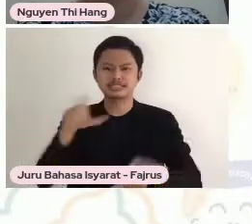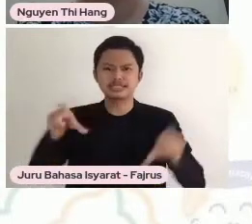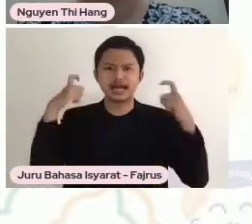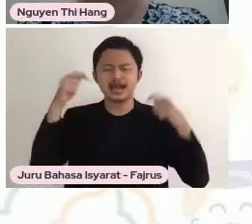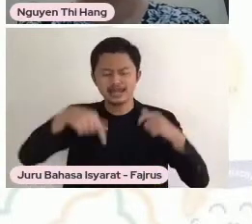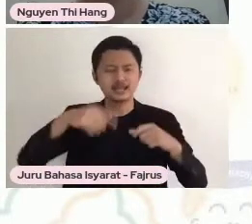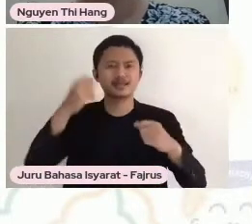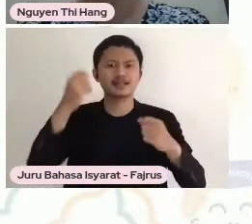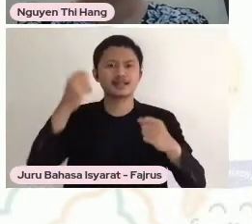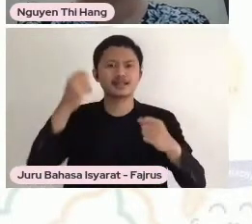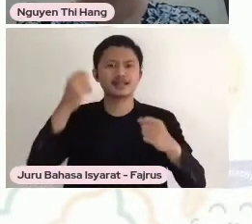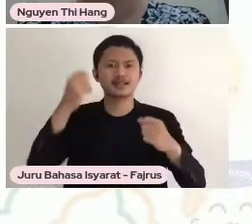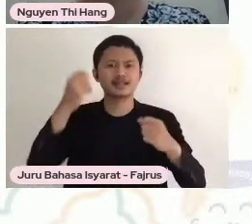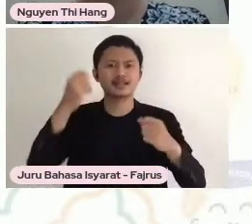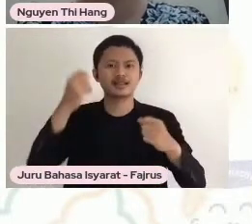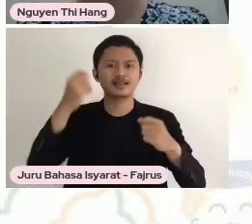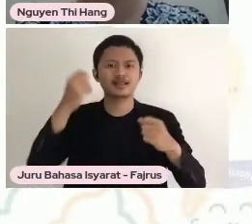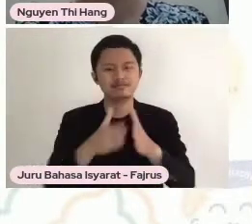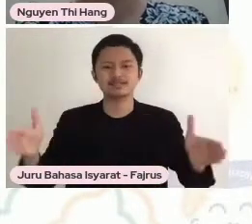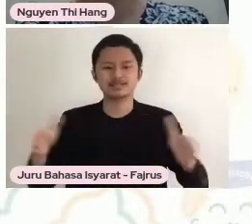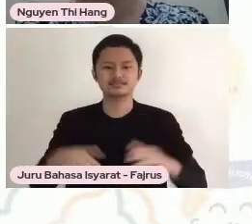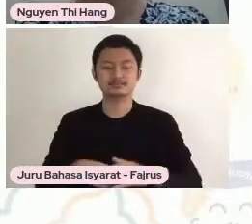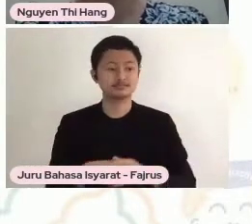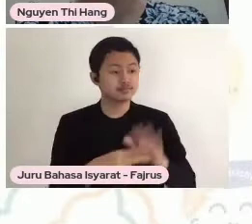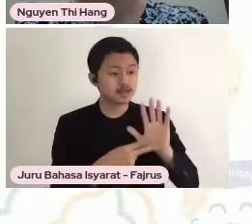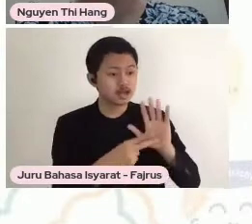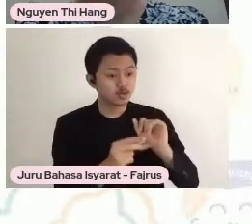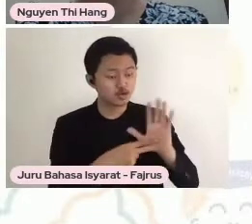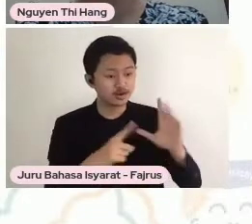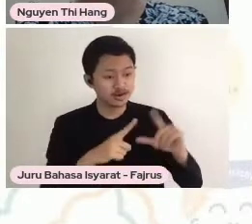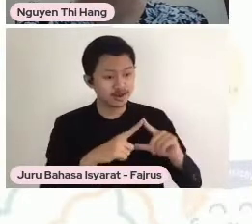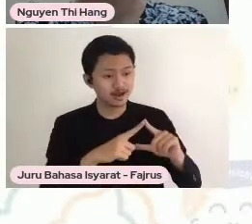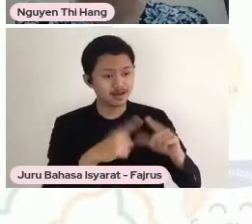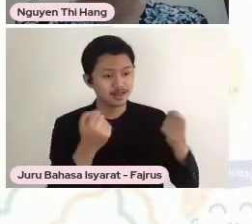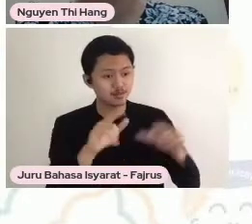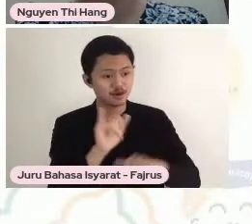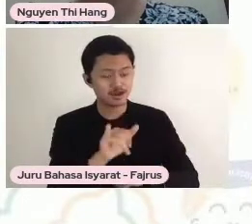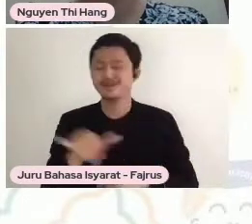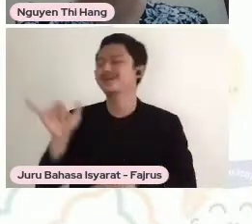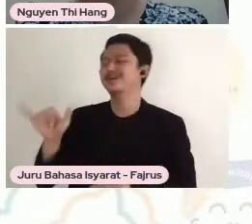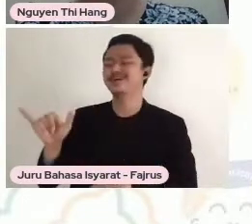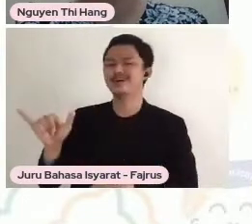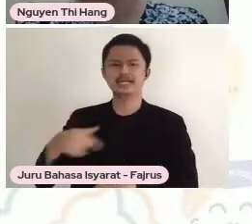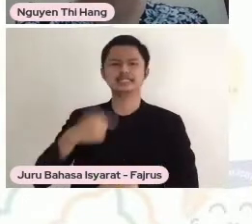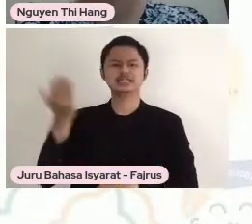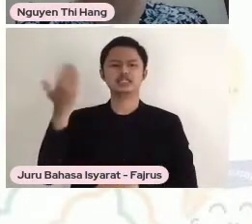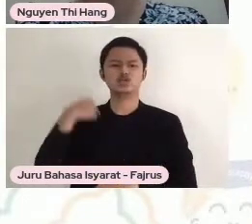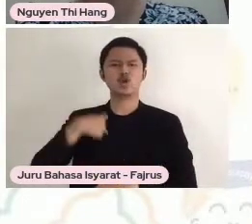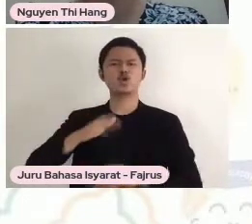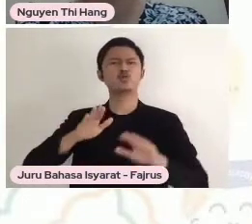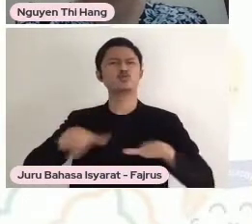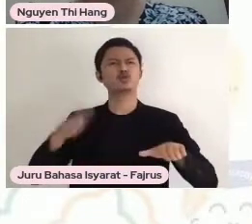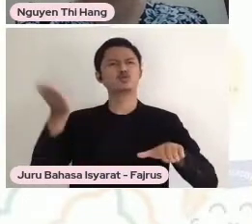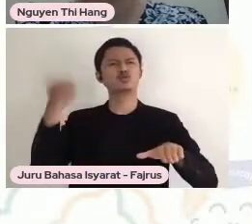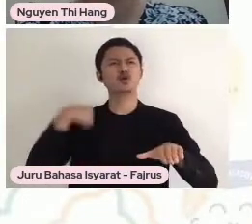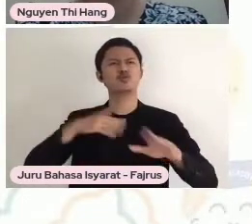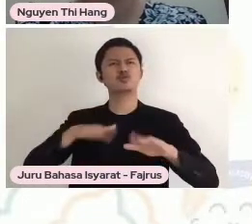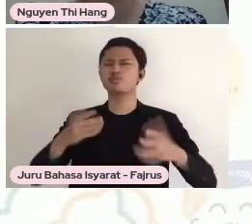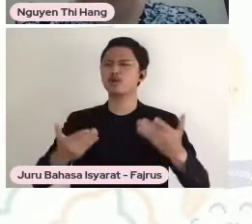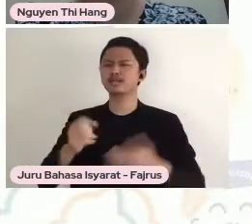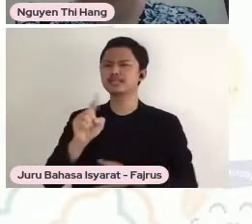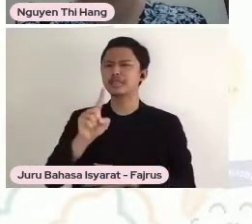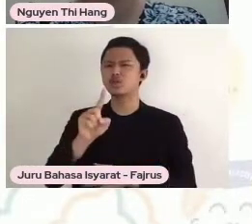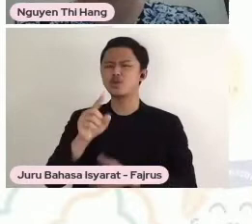Year holiday. Yeah. Okay. Usually our students have only 1 or 2 weeks